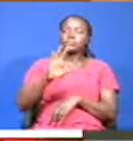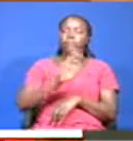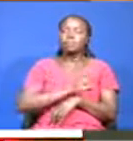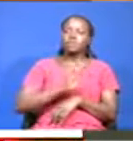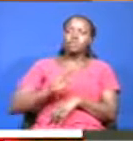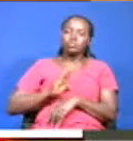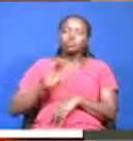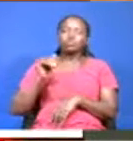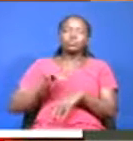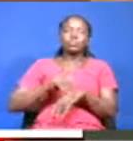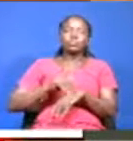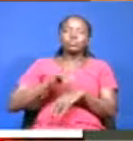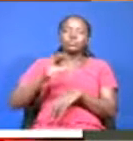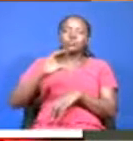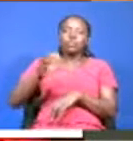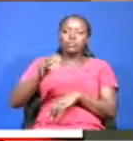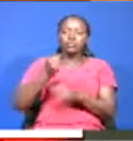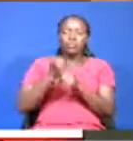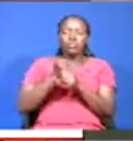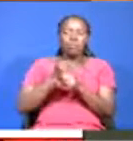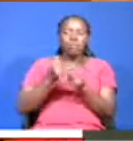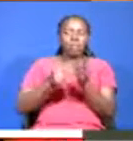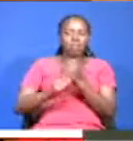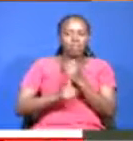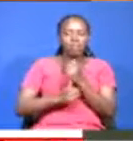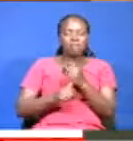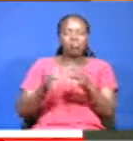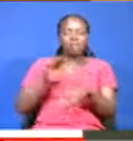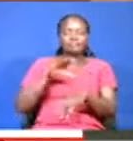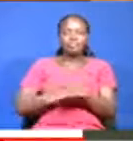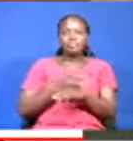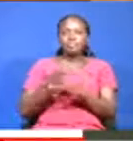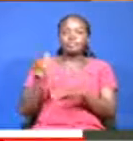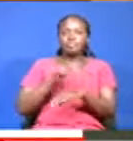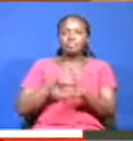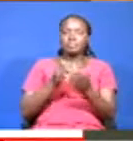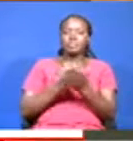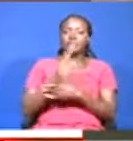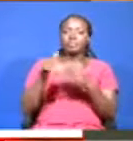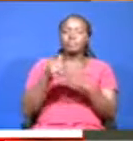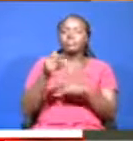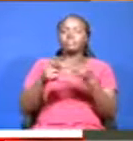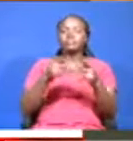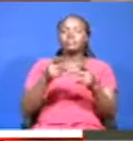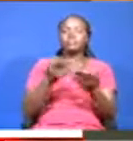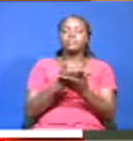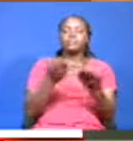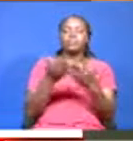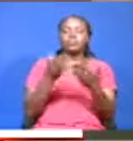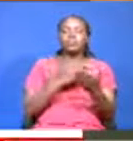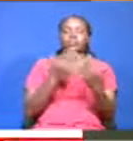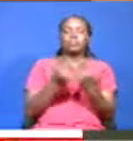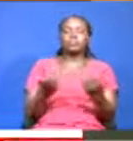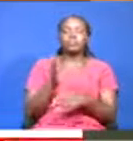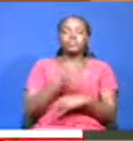the constituency to work round the clock to recover the lost time and ensure that all processes are in place before pupils go back to